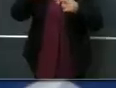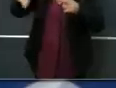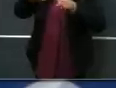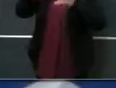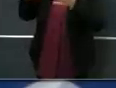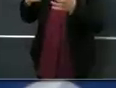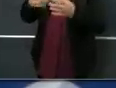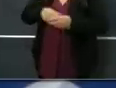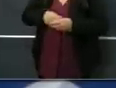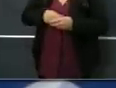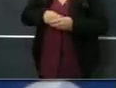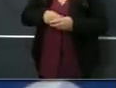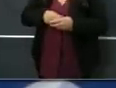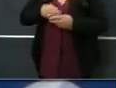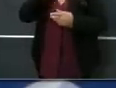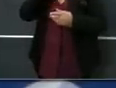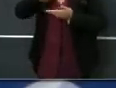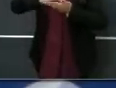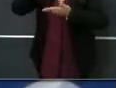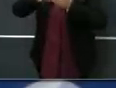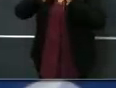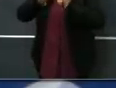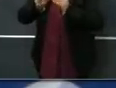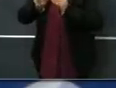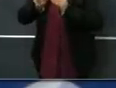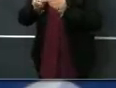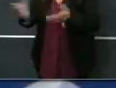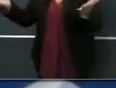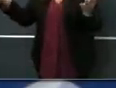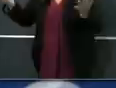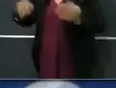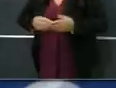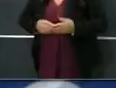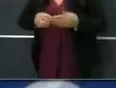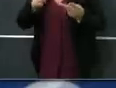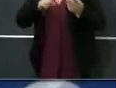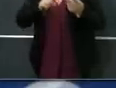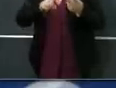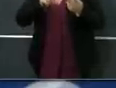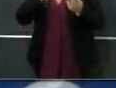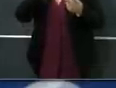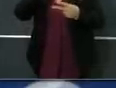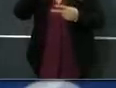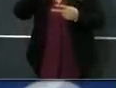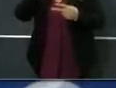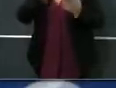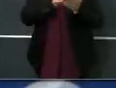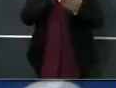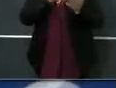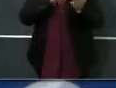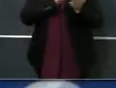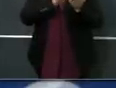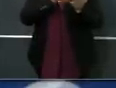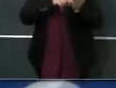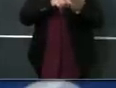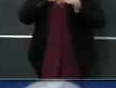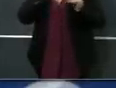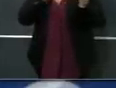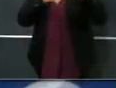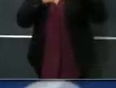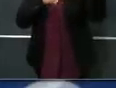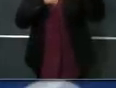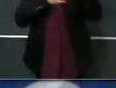distributed, Chromebooks, in real time. I referenced the iPads from Apple, the 10,000. They've worked directly